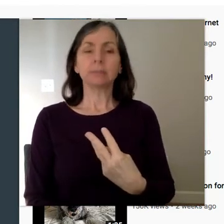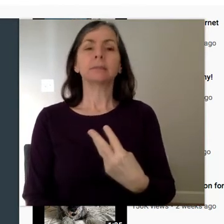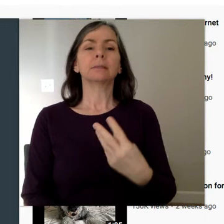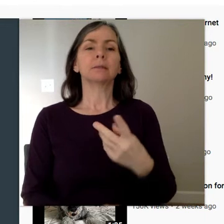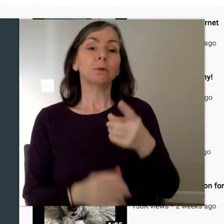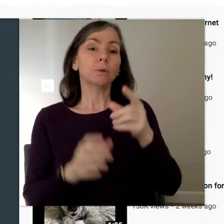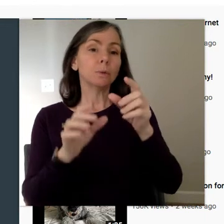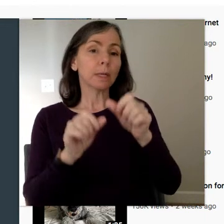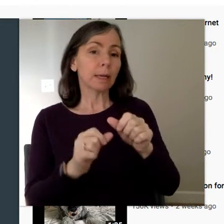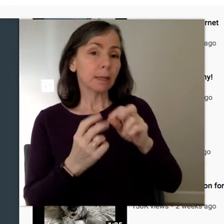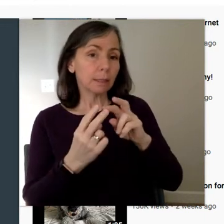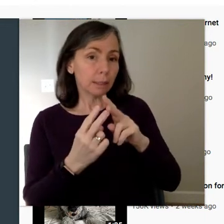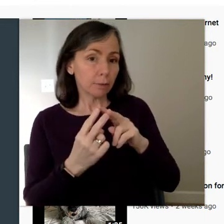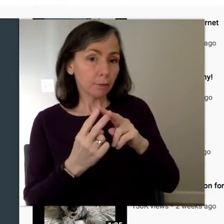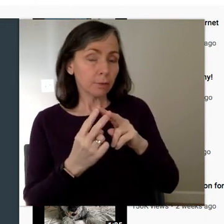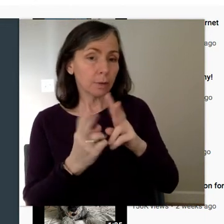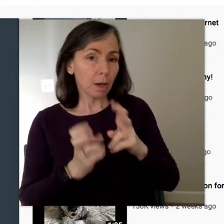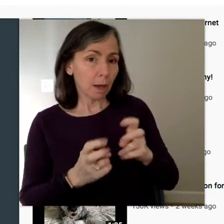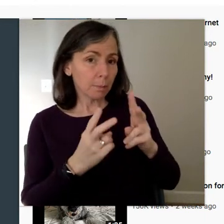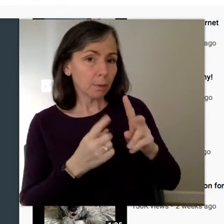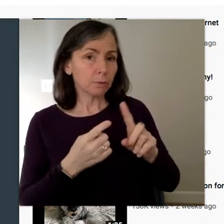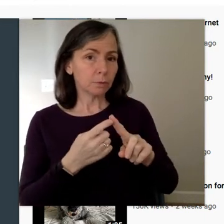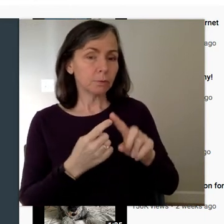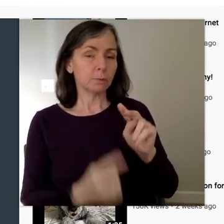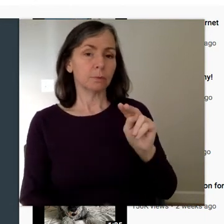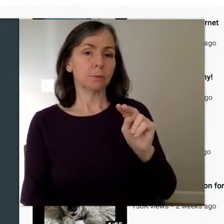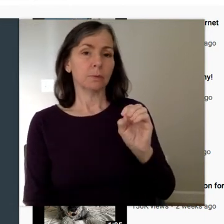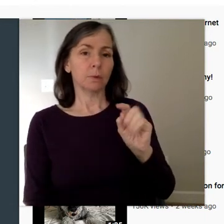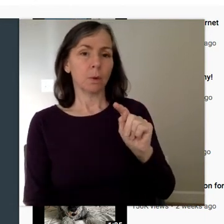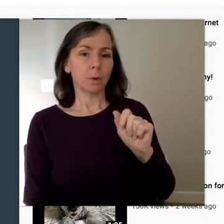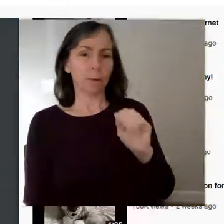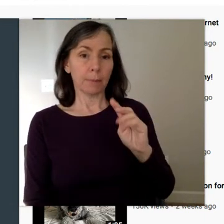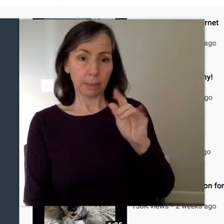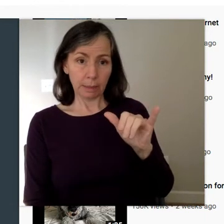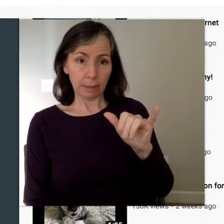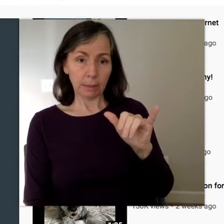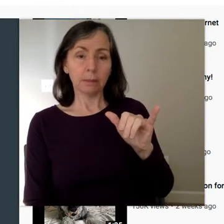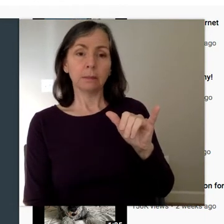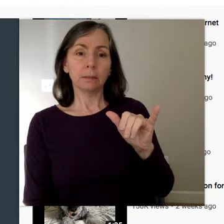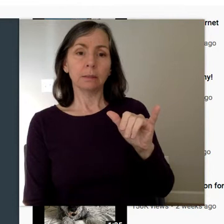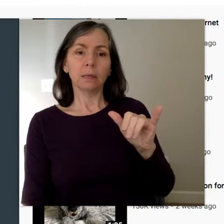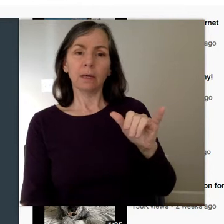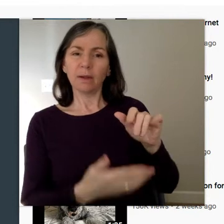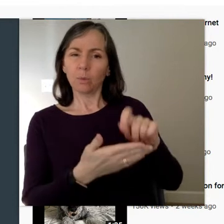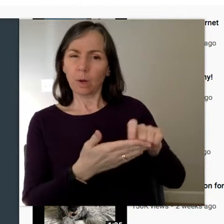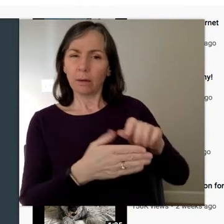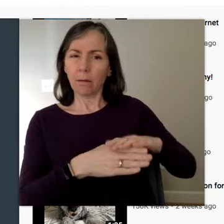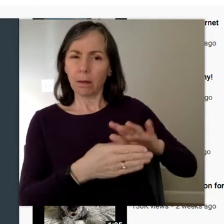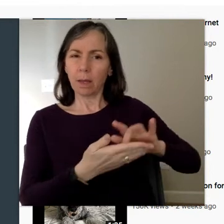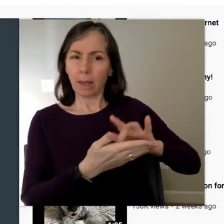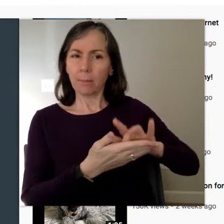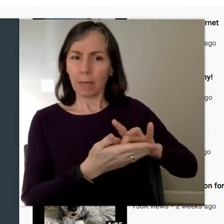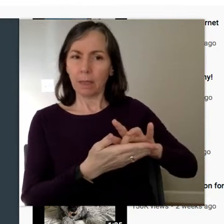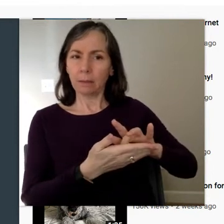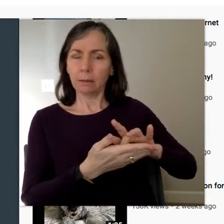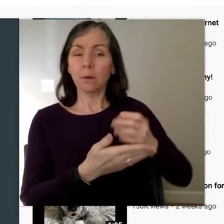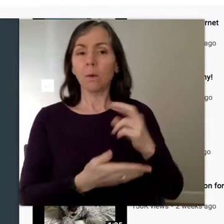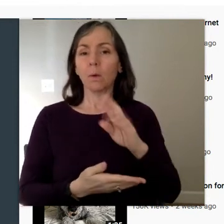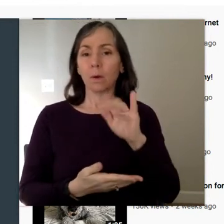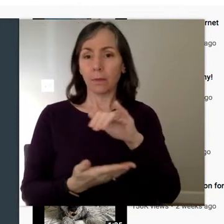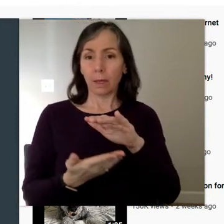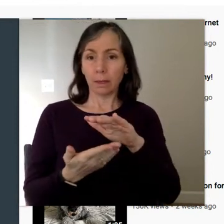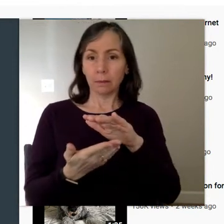either upload this to Notability and write it on your iPad. You can copy this